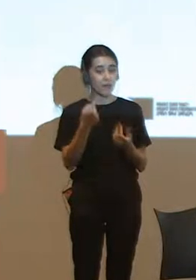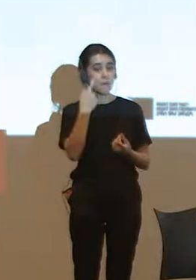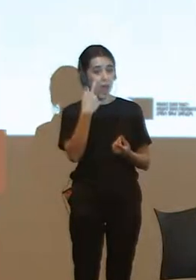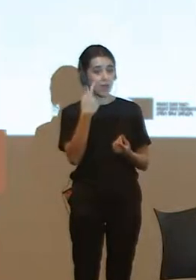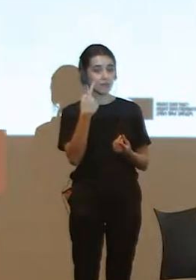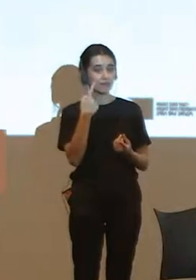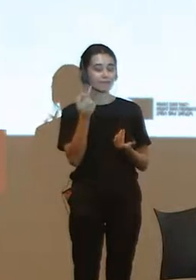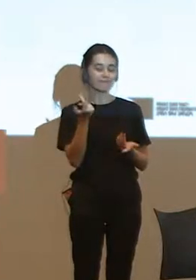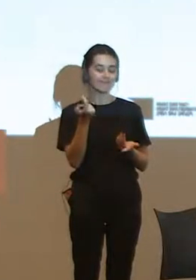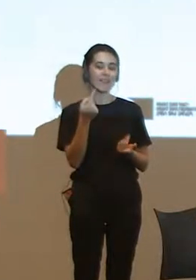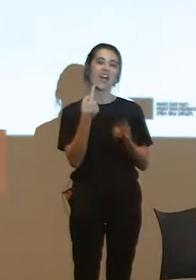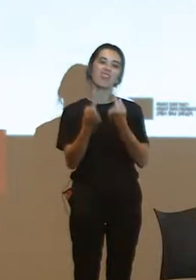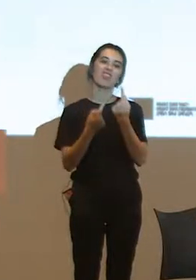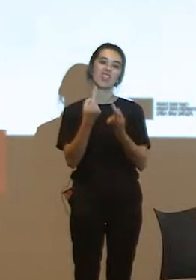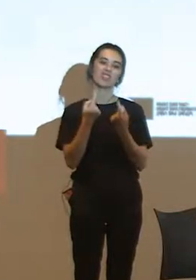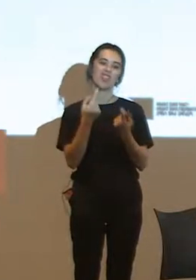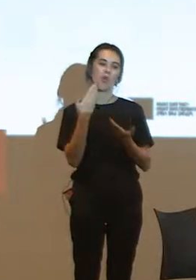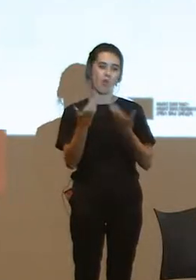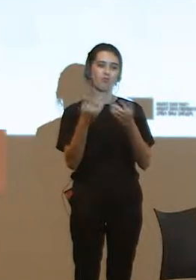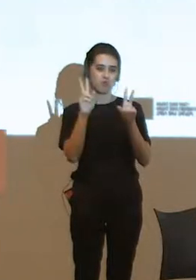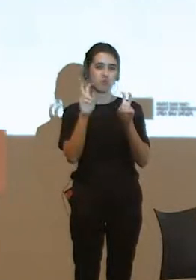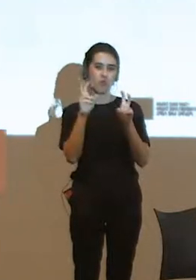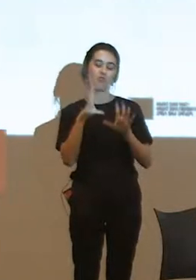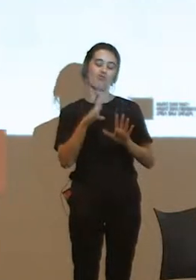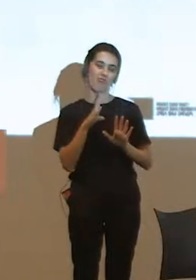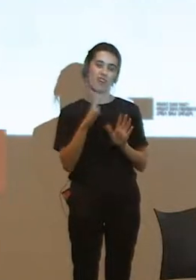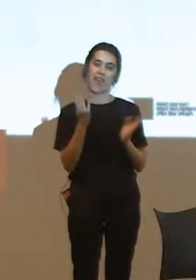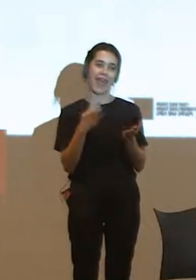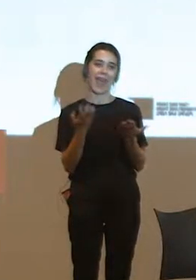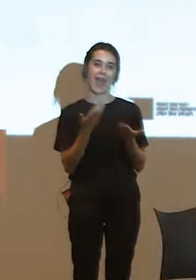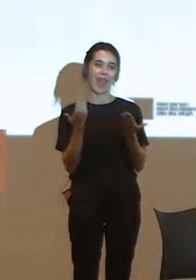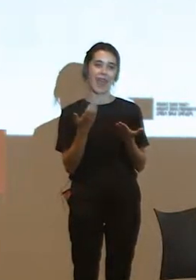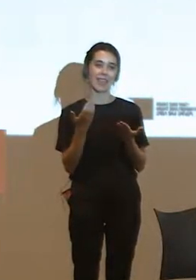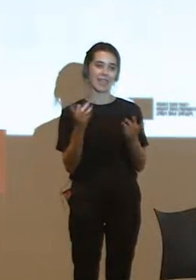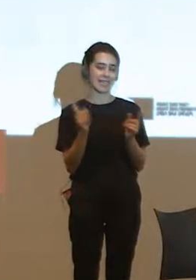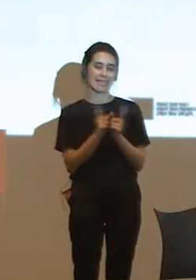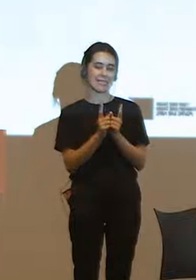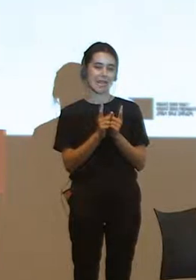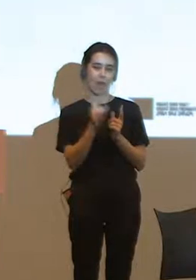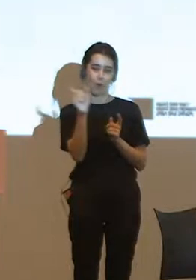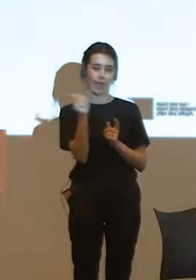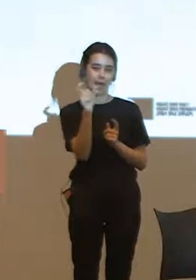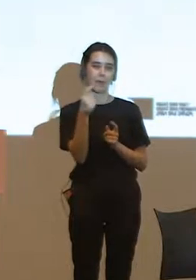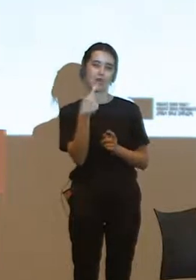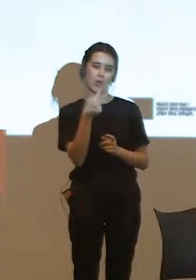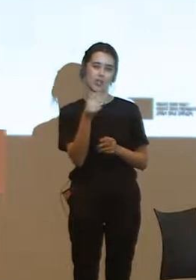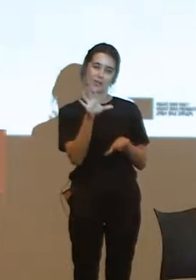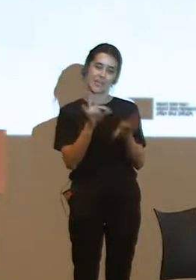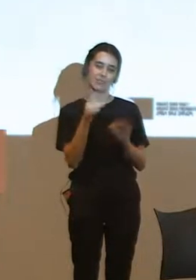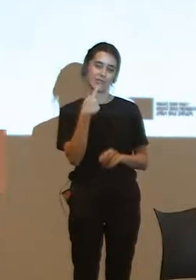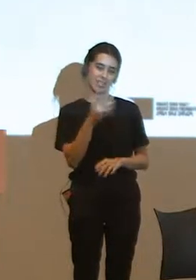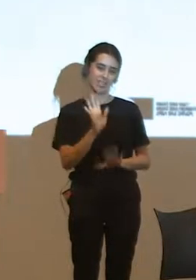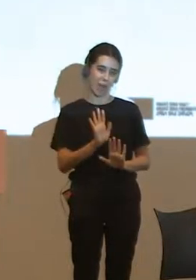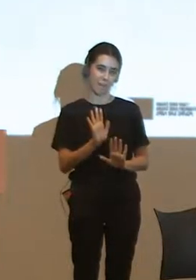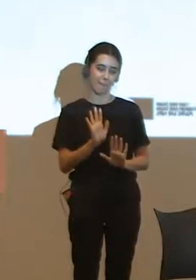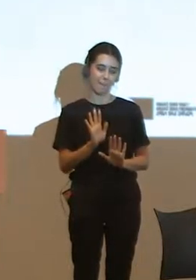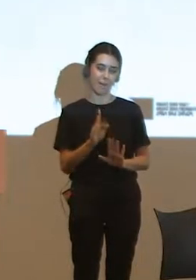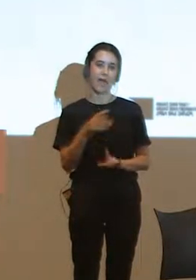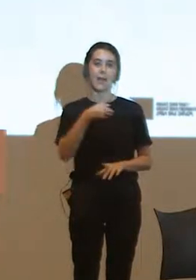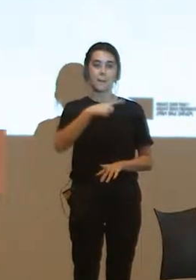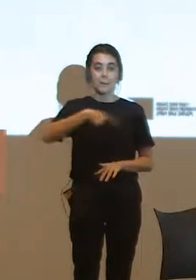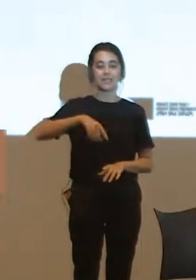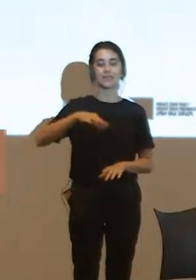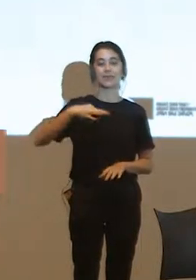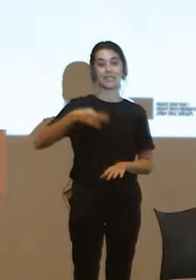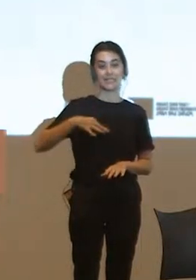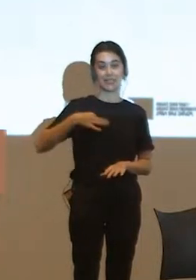when we're faced with a changing civic space around us that focuses on on on emotional base discussions it's very